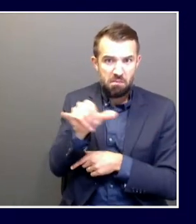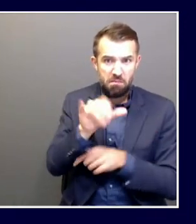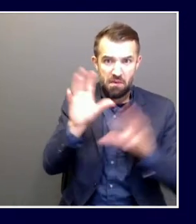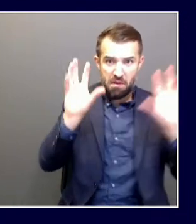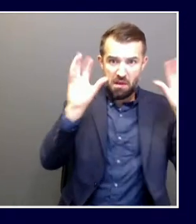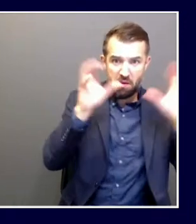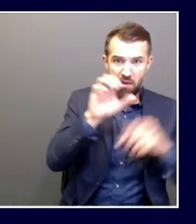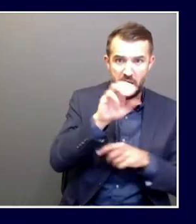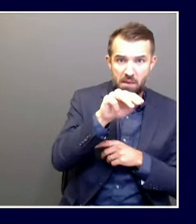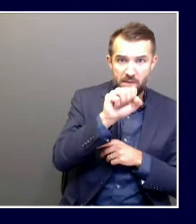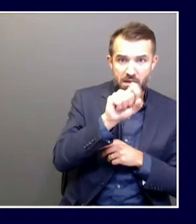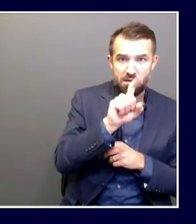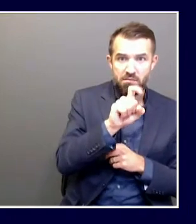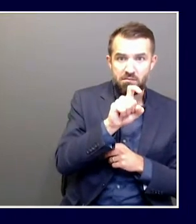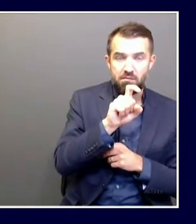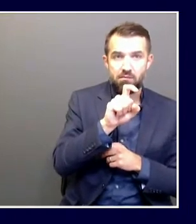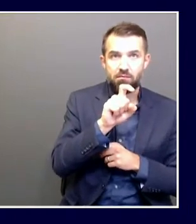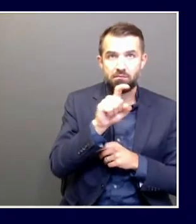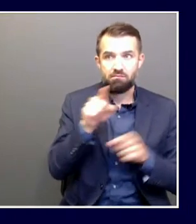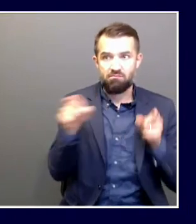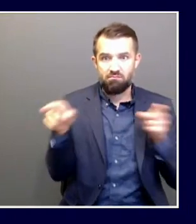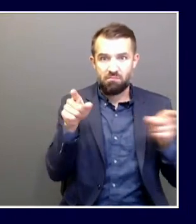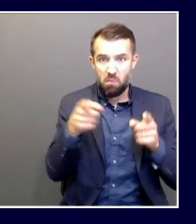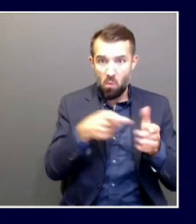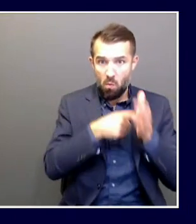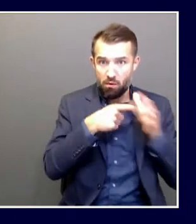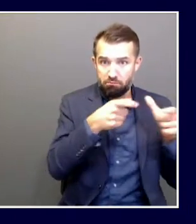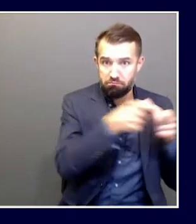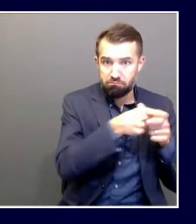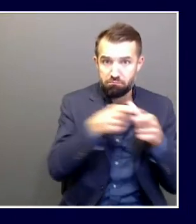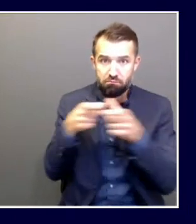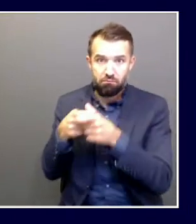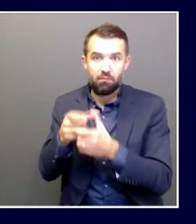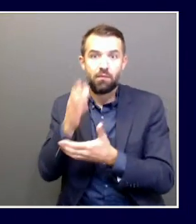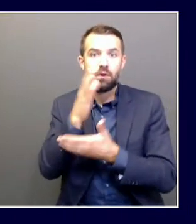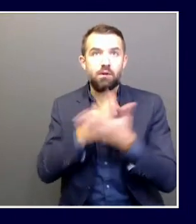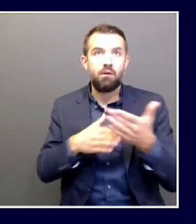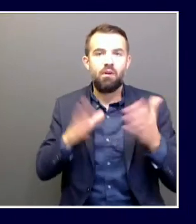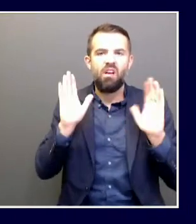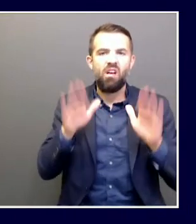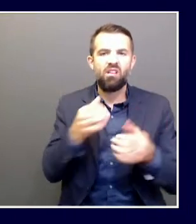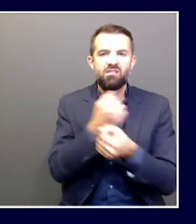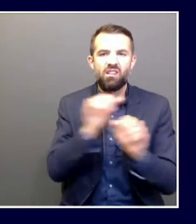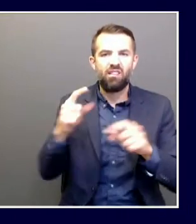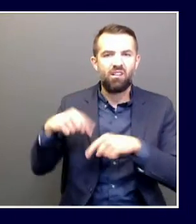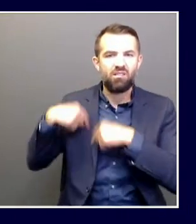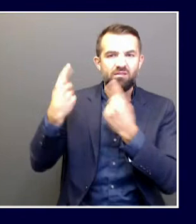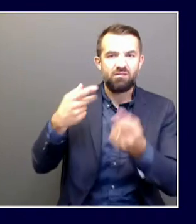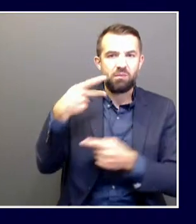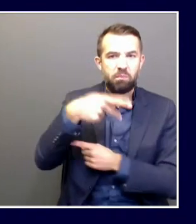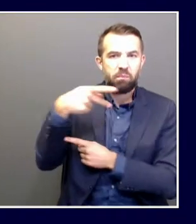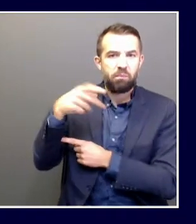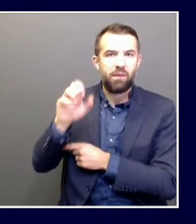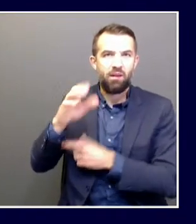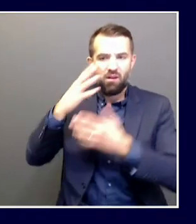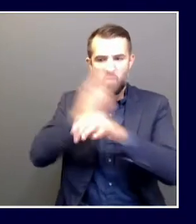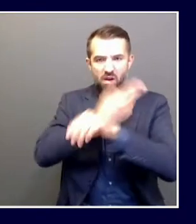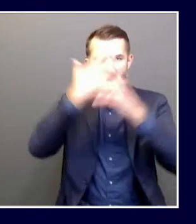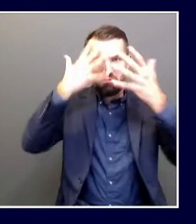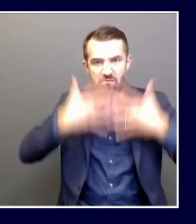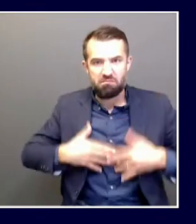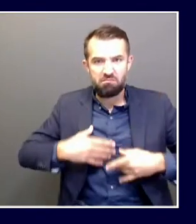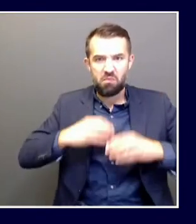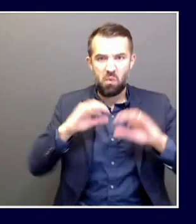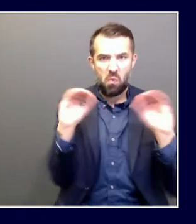workers? I have some departments who say, we've been safe all along wearing PPE. We haven't had a single case, and we'd love it if we could have